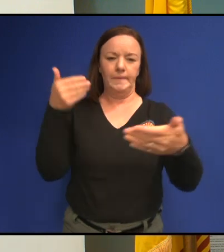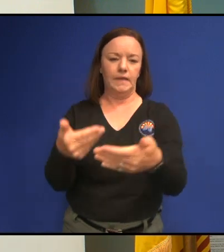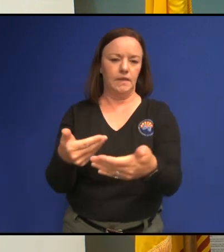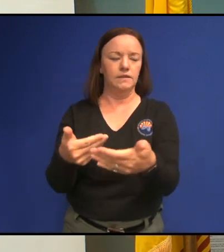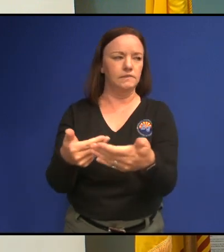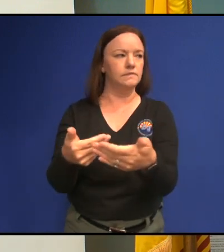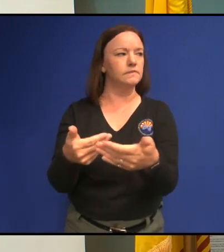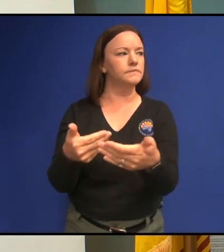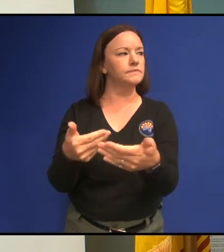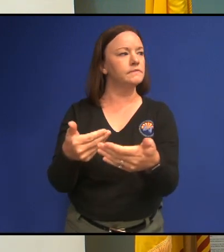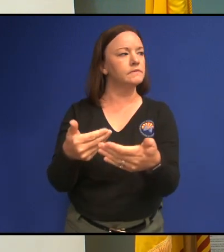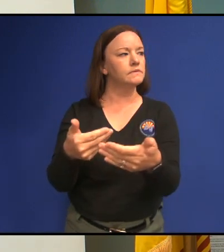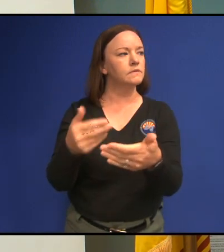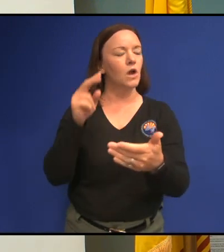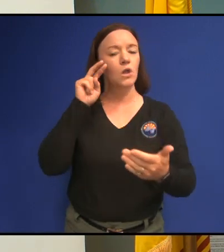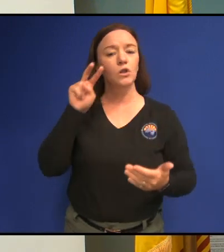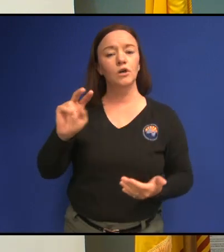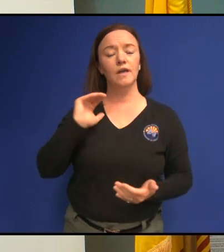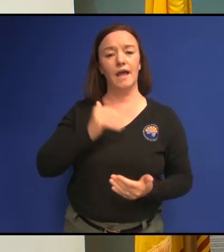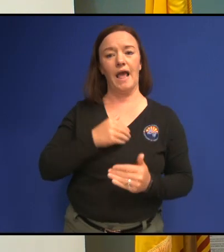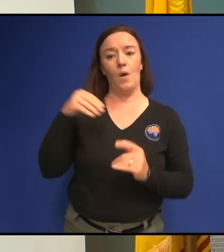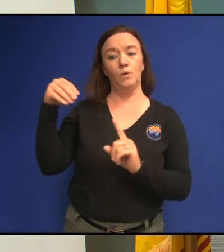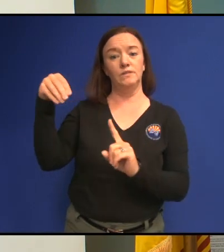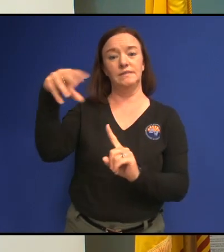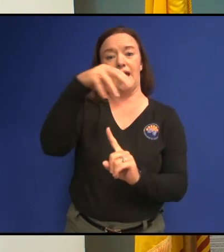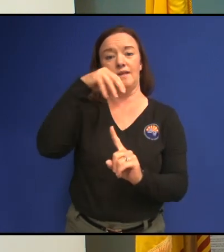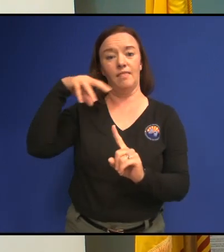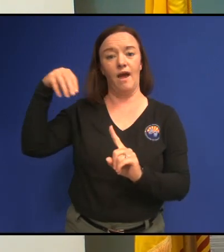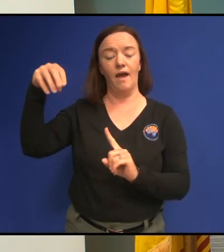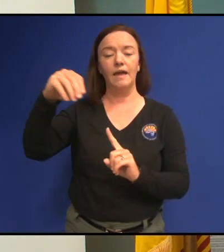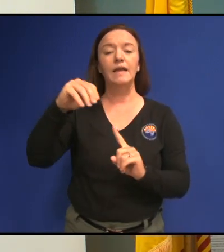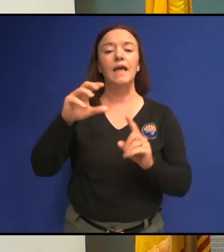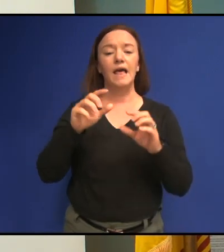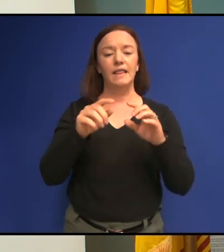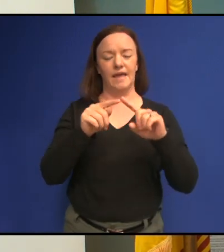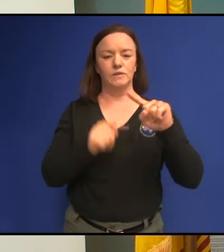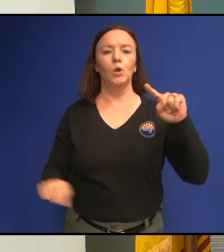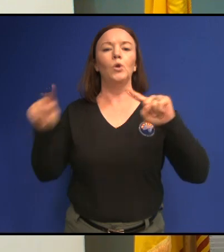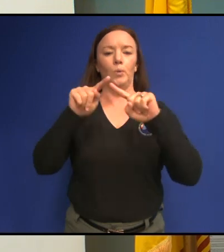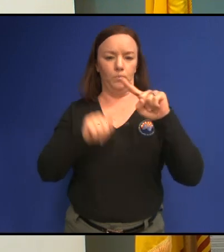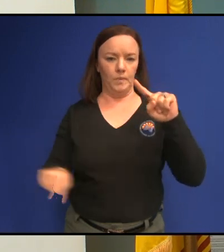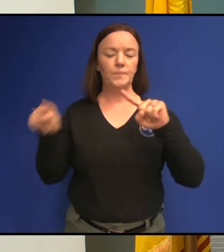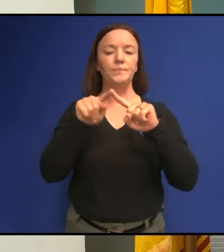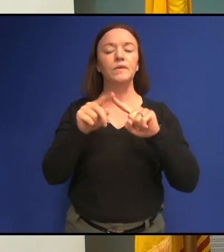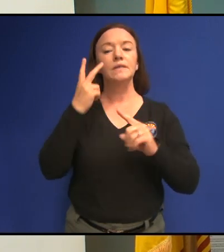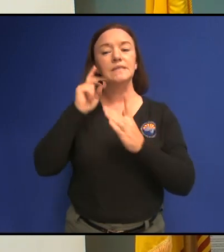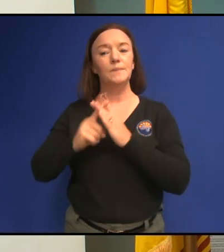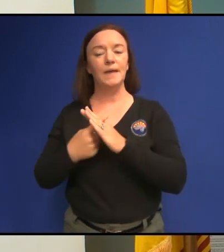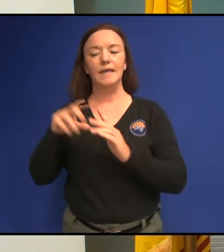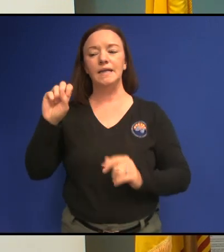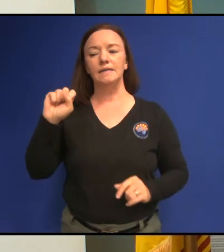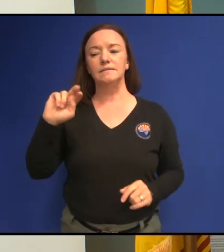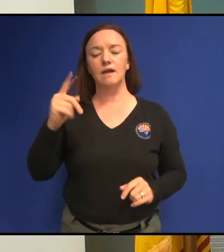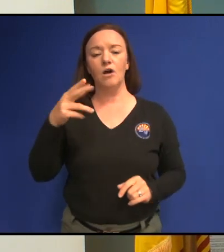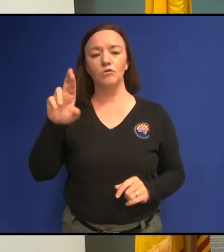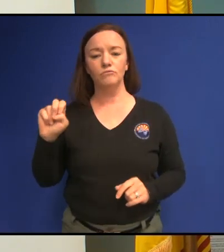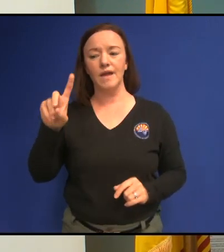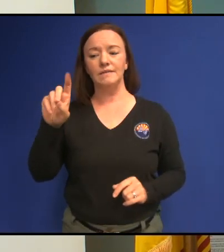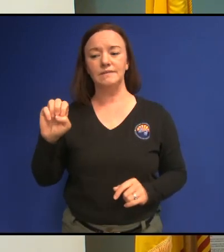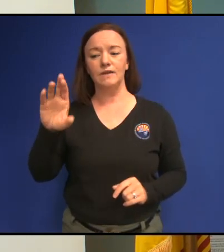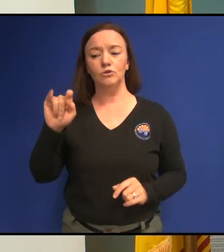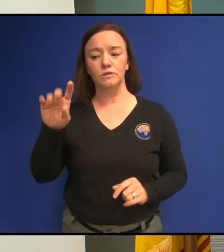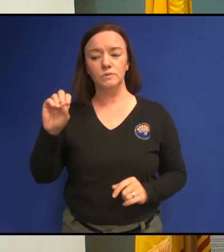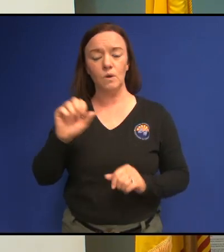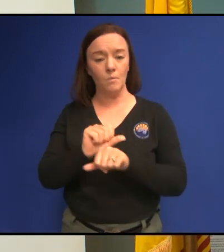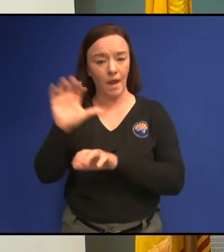look at our visible satellite. At the beginning of the loop here, you can see here's the Sangre de Cristo Mountains. You can see right here maybe a little